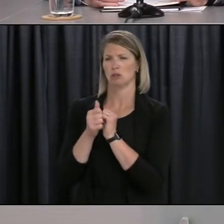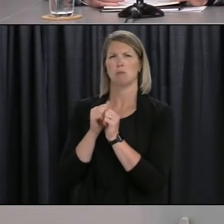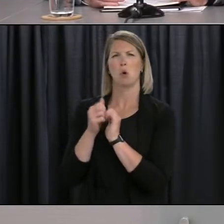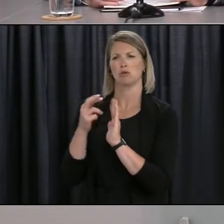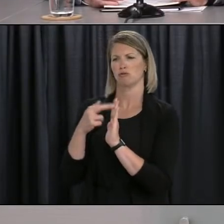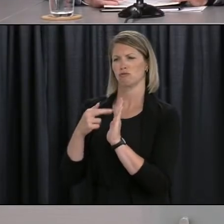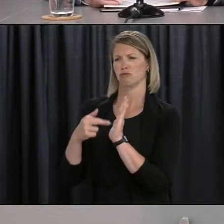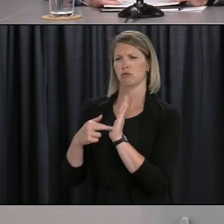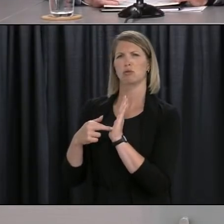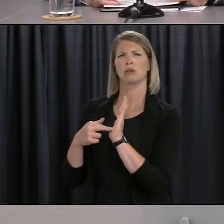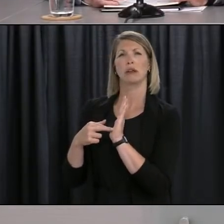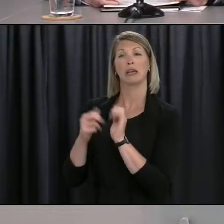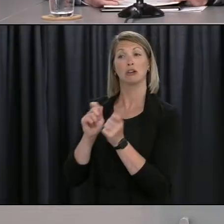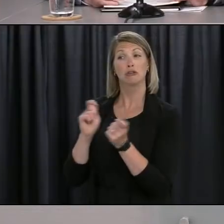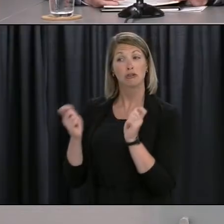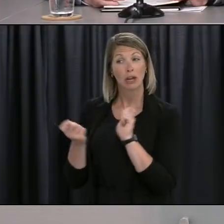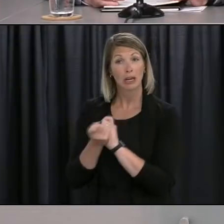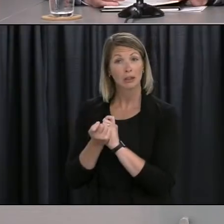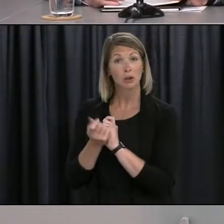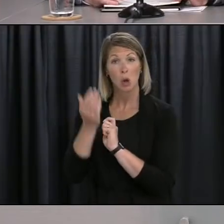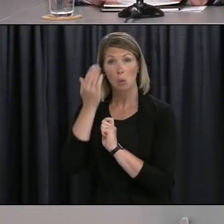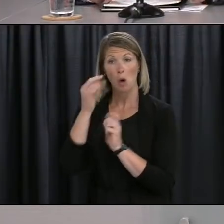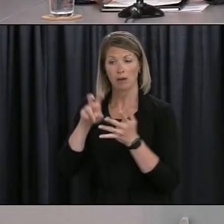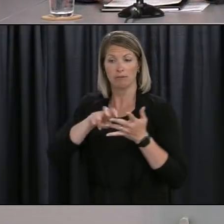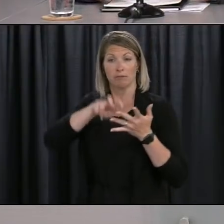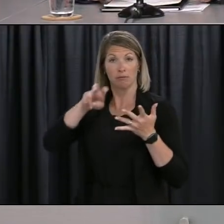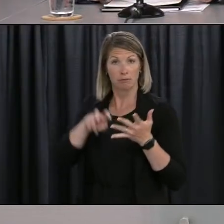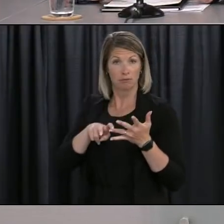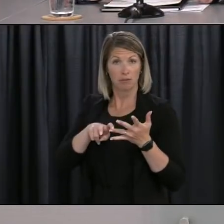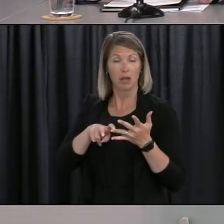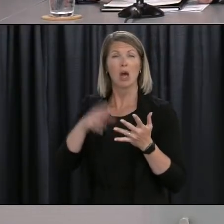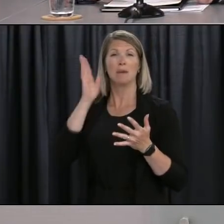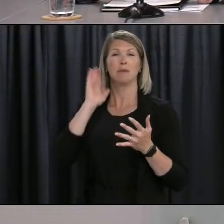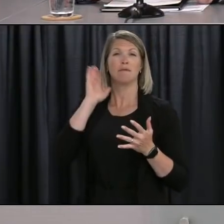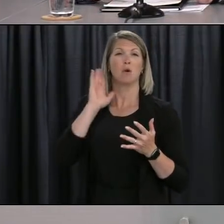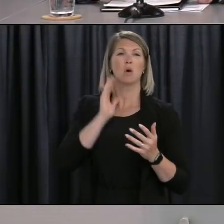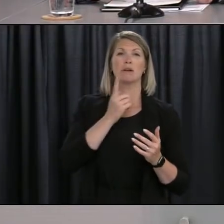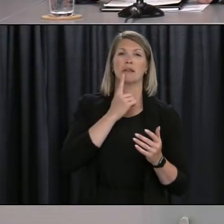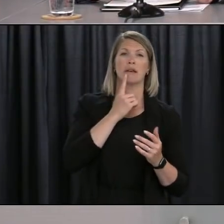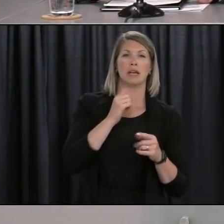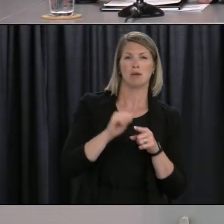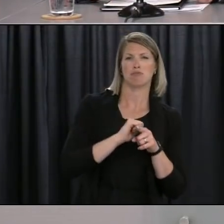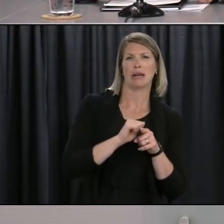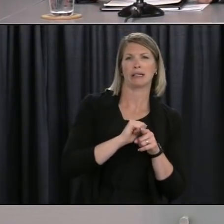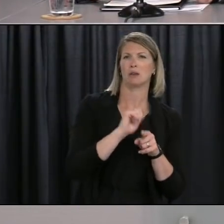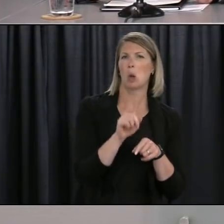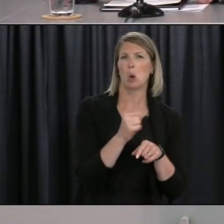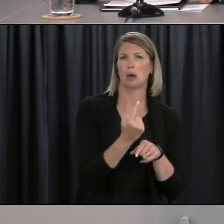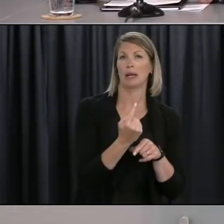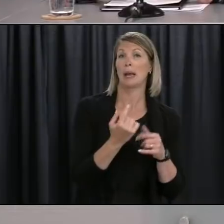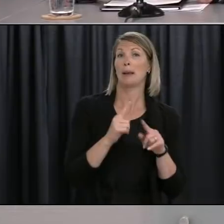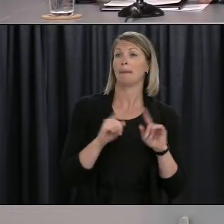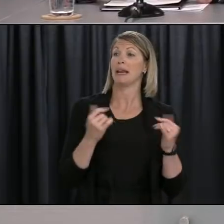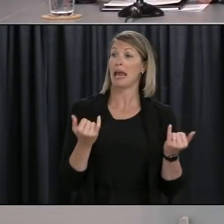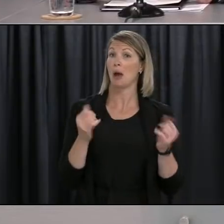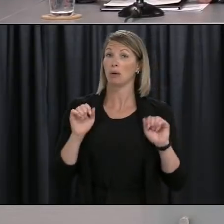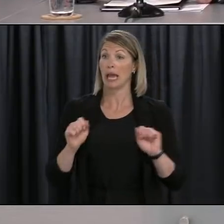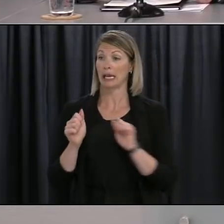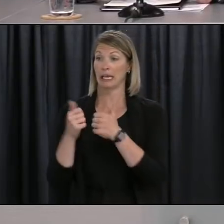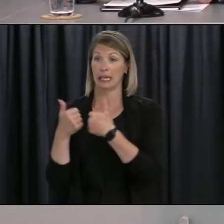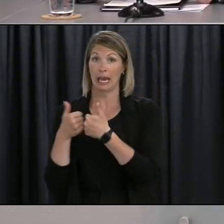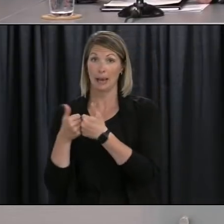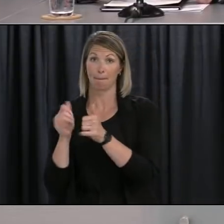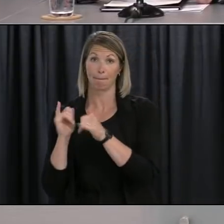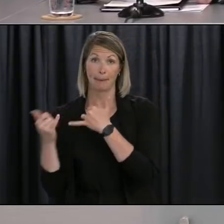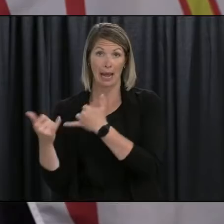at skills and drills. Will we be allowed competition or tournaments? Yes, so I think